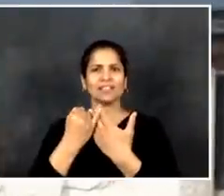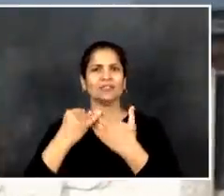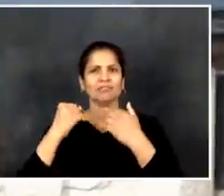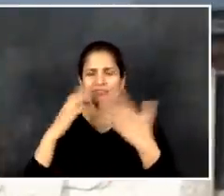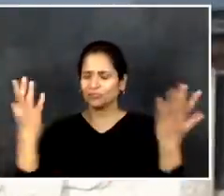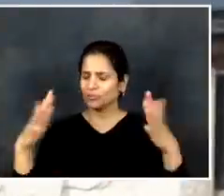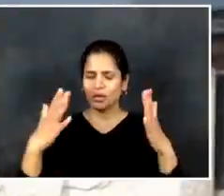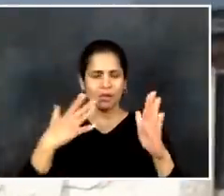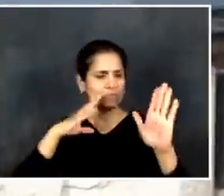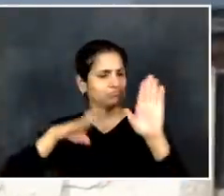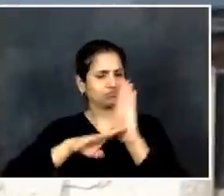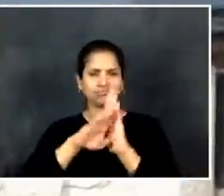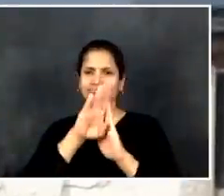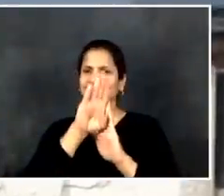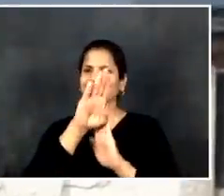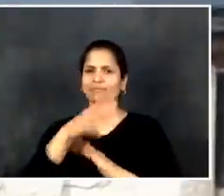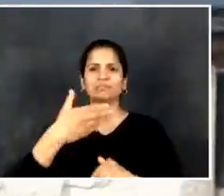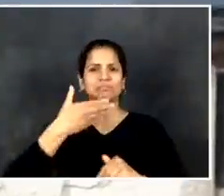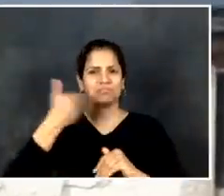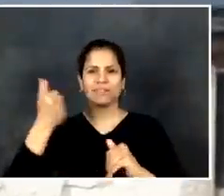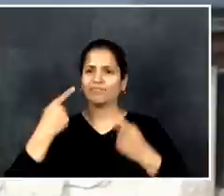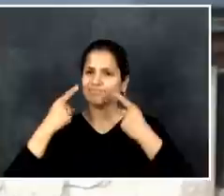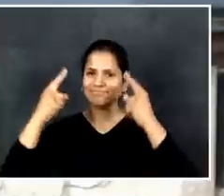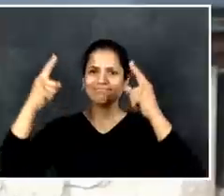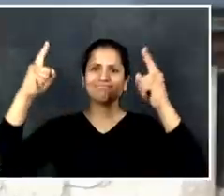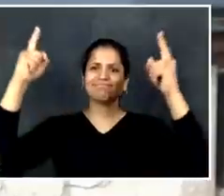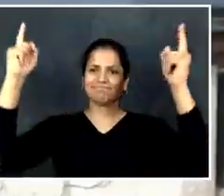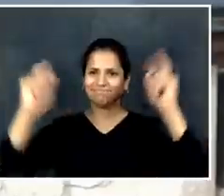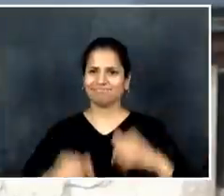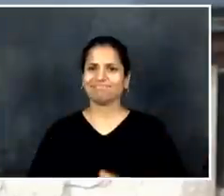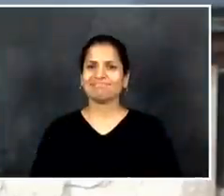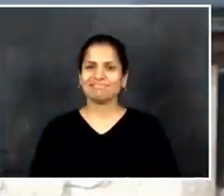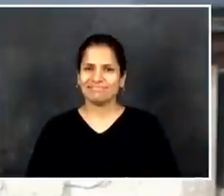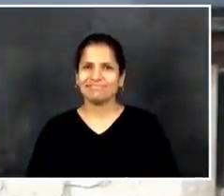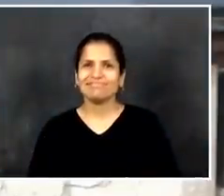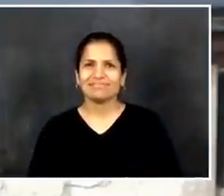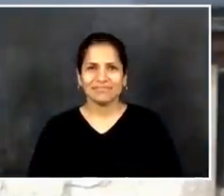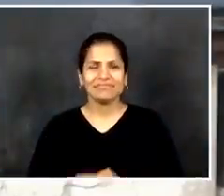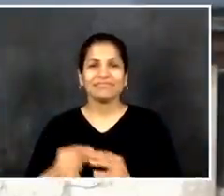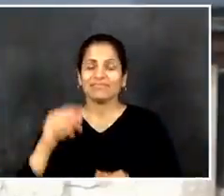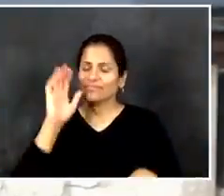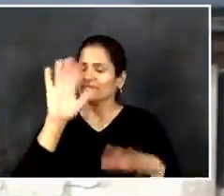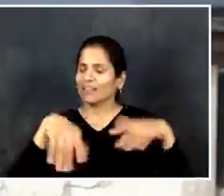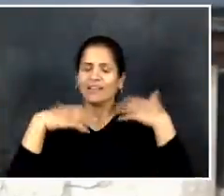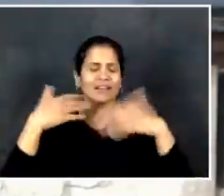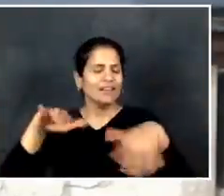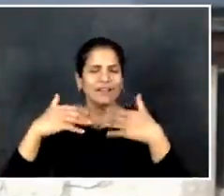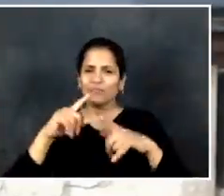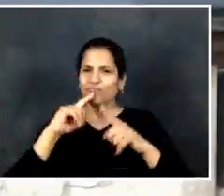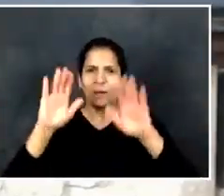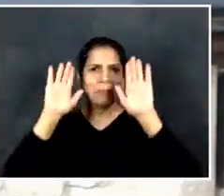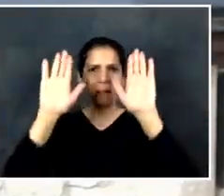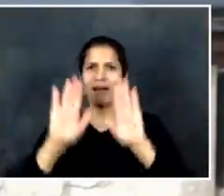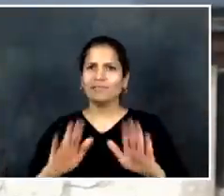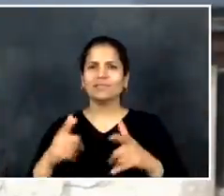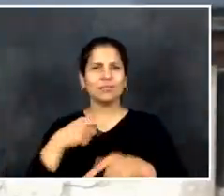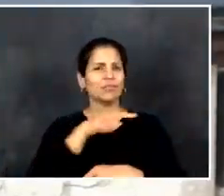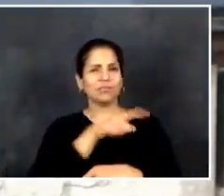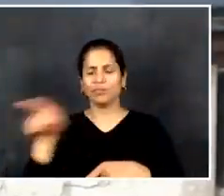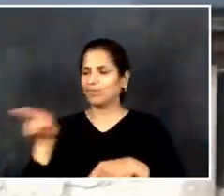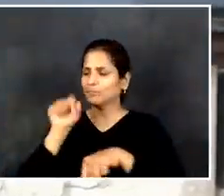would have been ready. And that's an amazing testament to the work that folks did, but also thank God it did not come to that